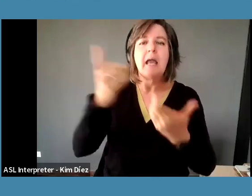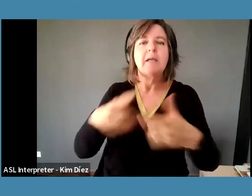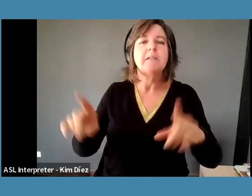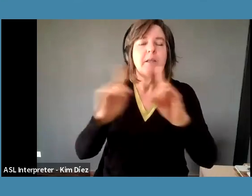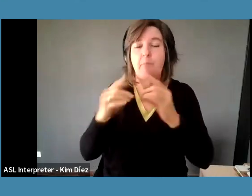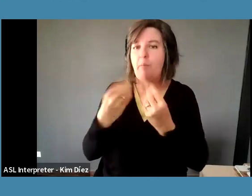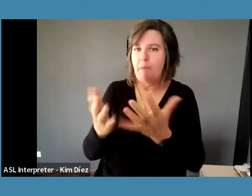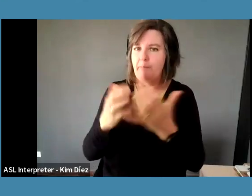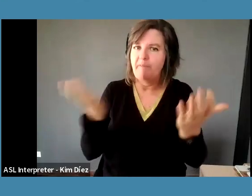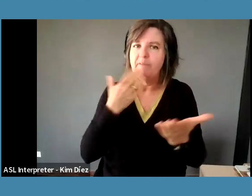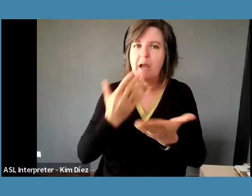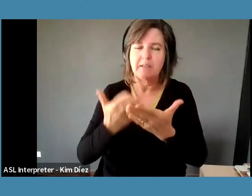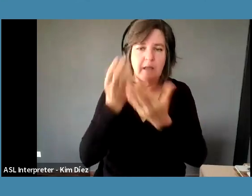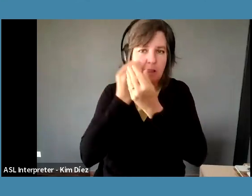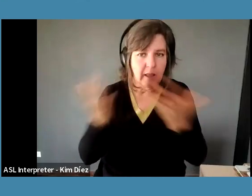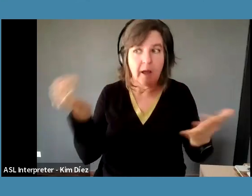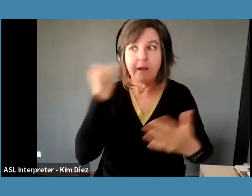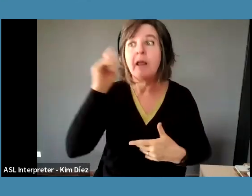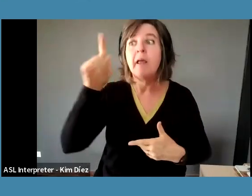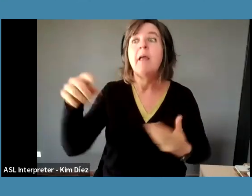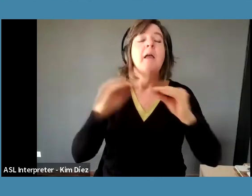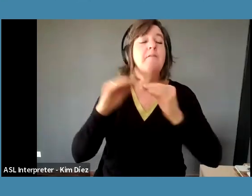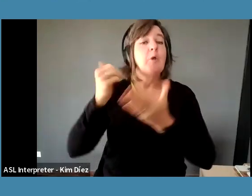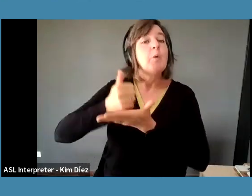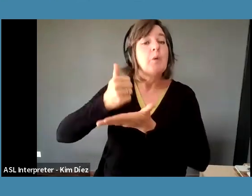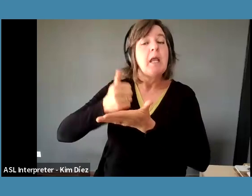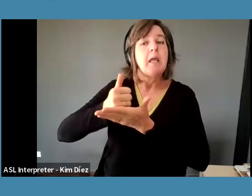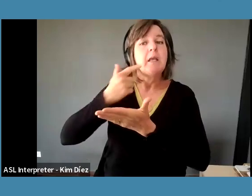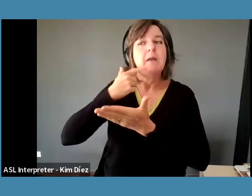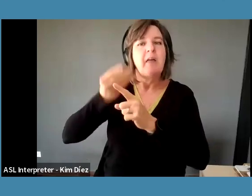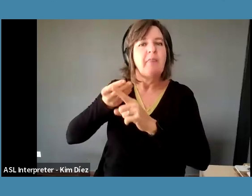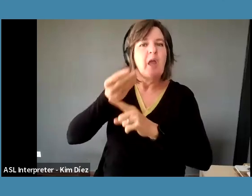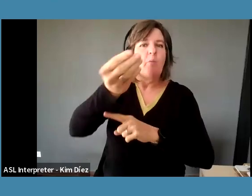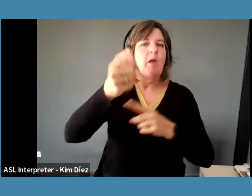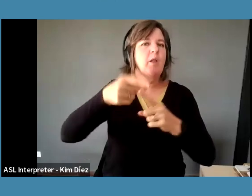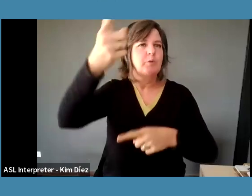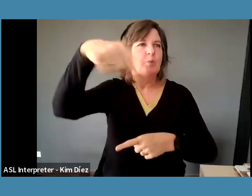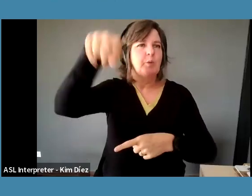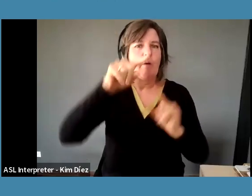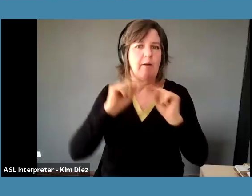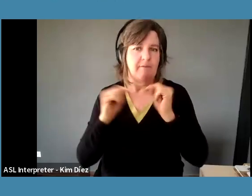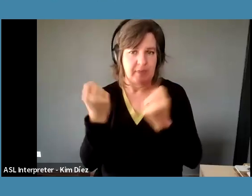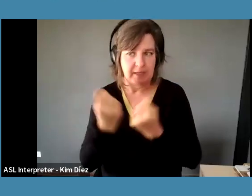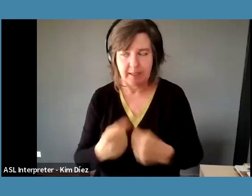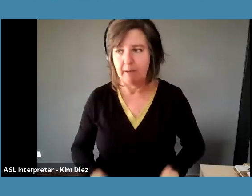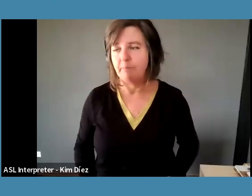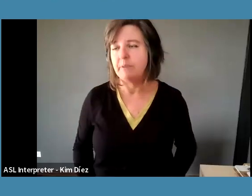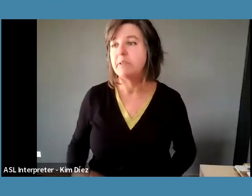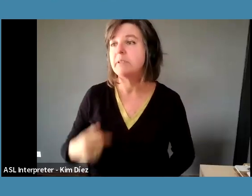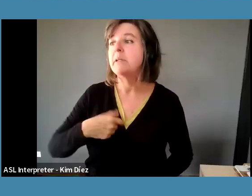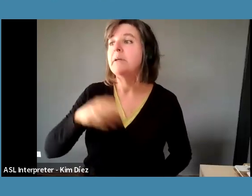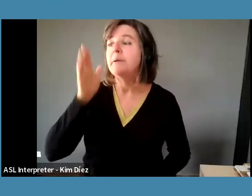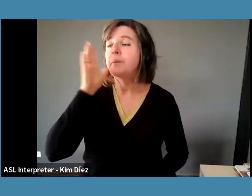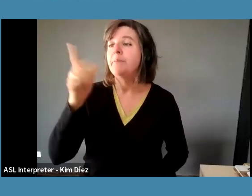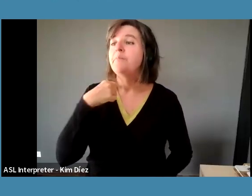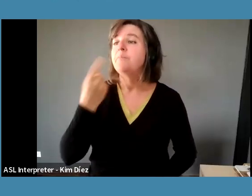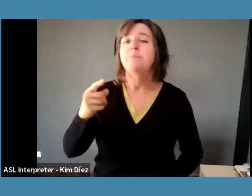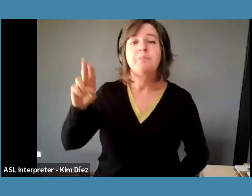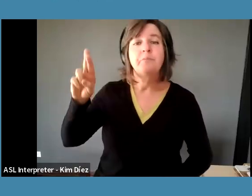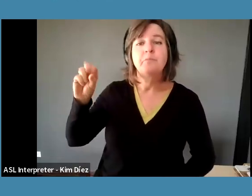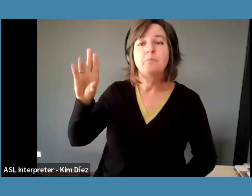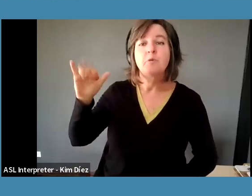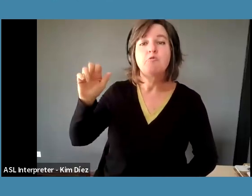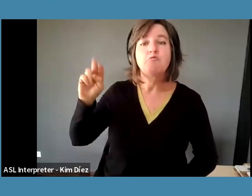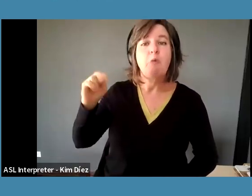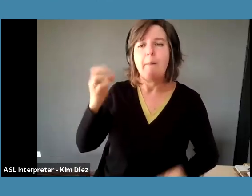you need further assistance, they may pass that along to one of our teams. And I will tell you, Robin, would you like to